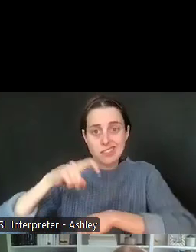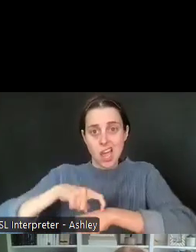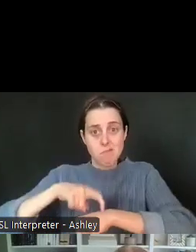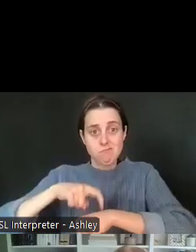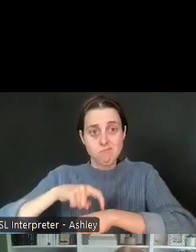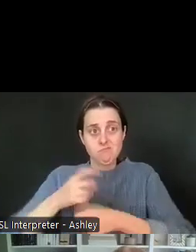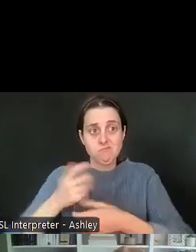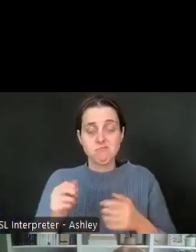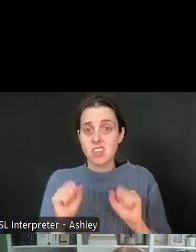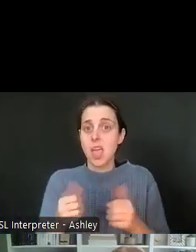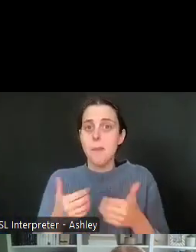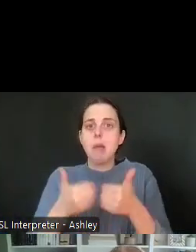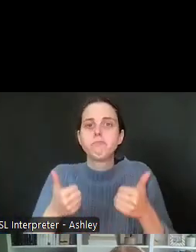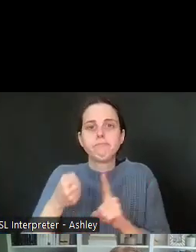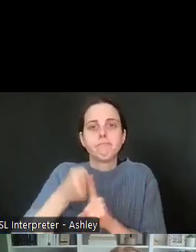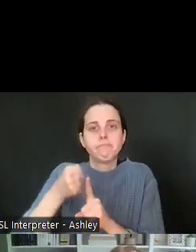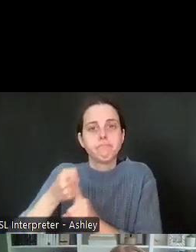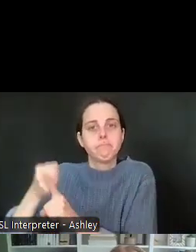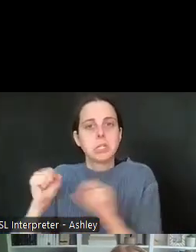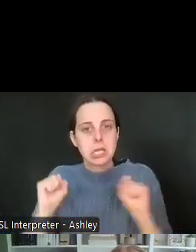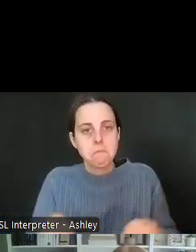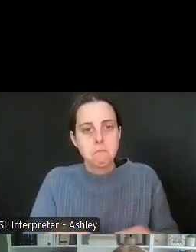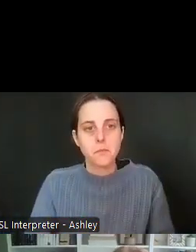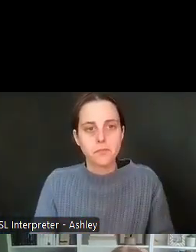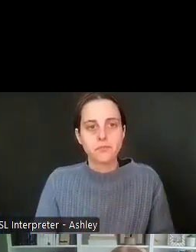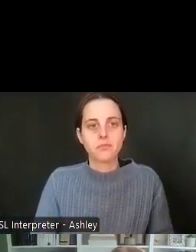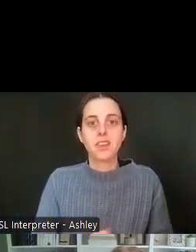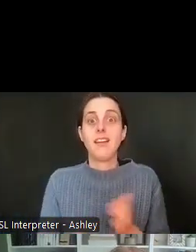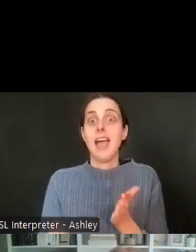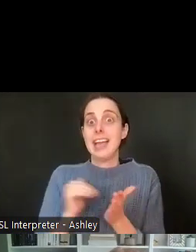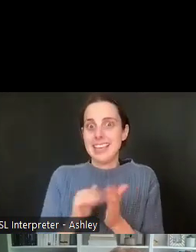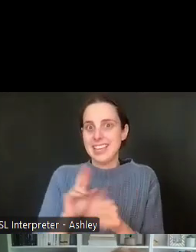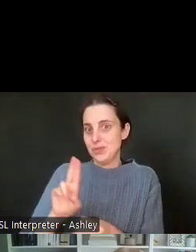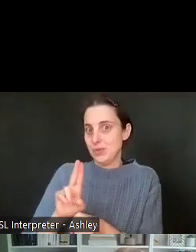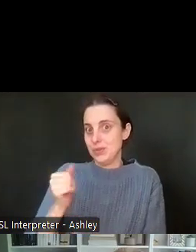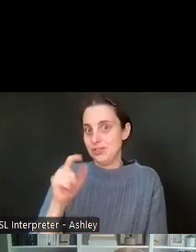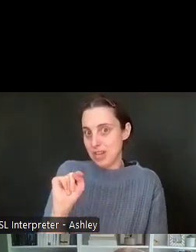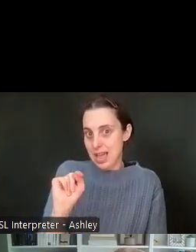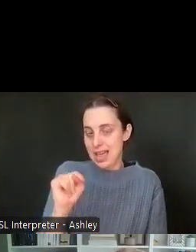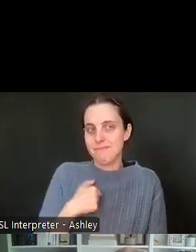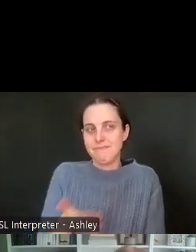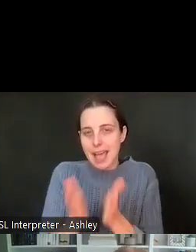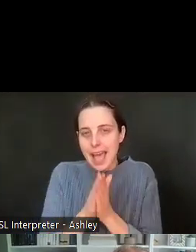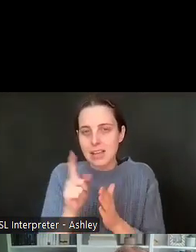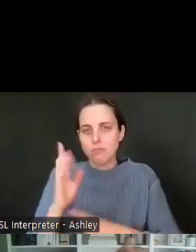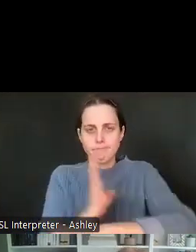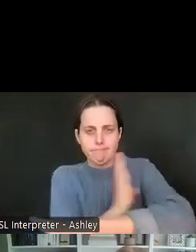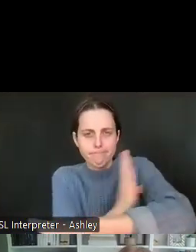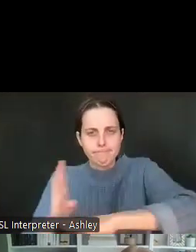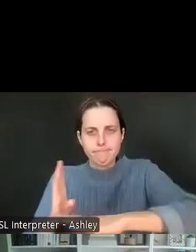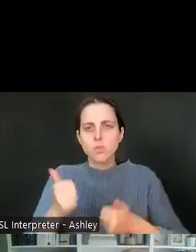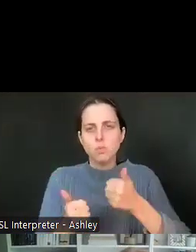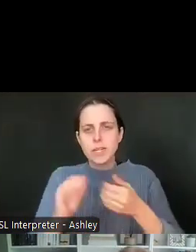you to do is type into chat on a scale of 1 to 10, where 1 is not bothered at all, 10